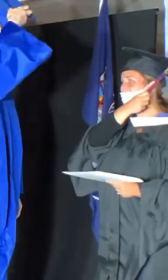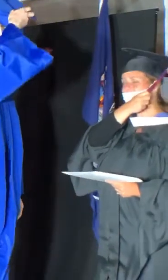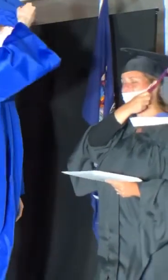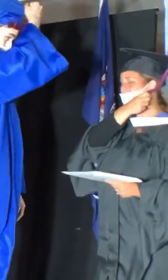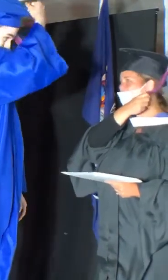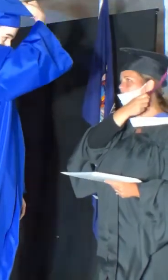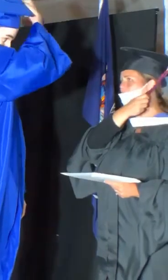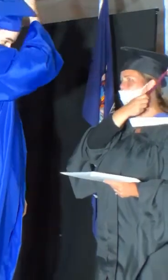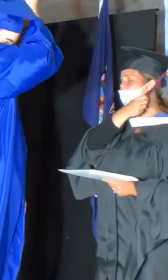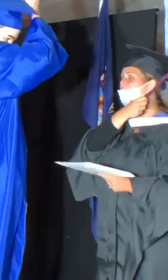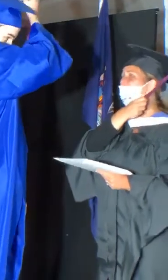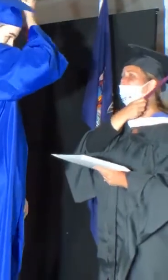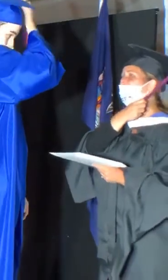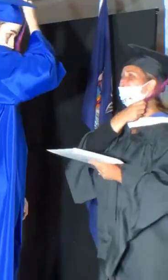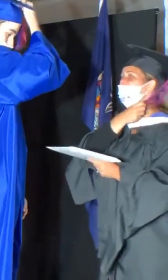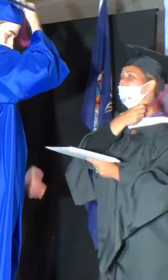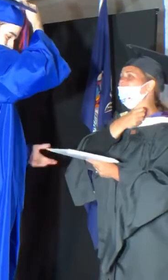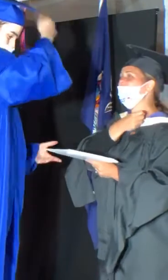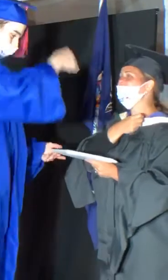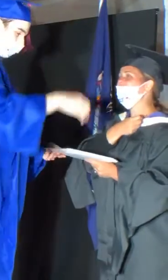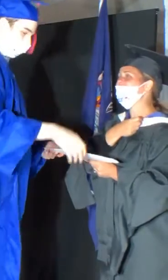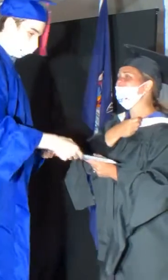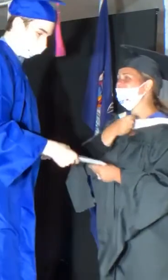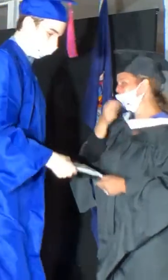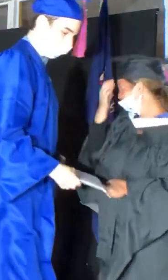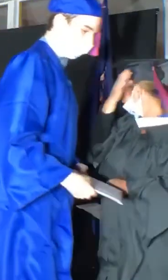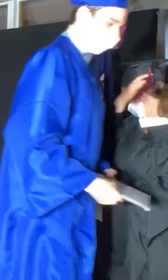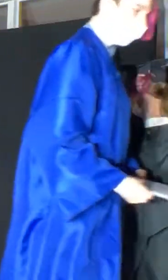Almond James Swears.